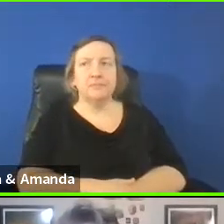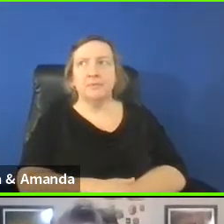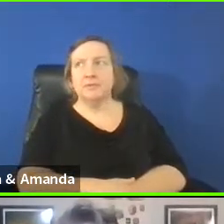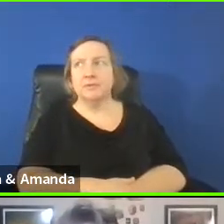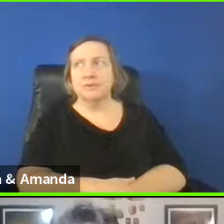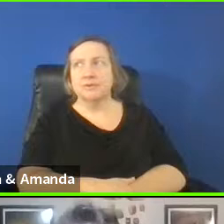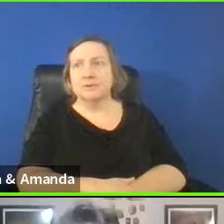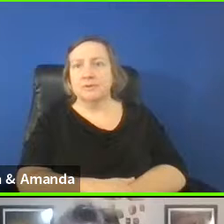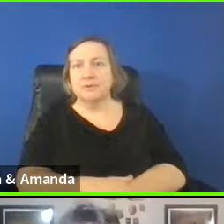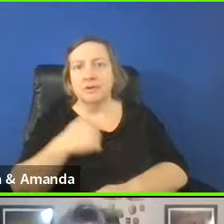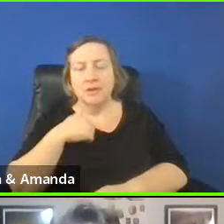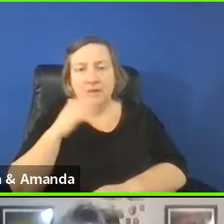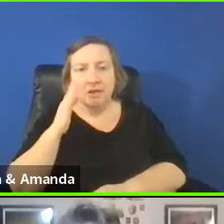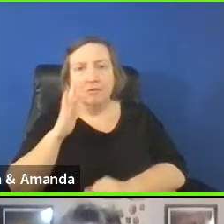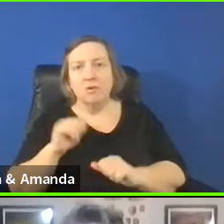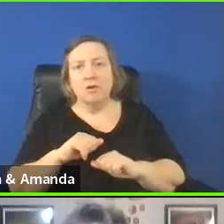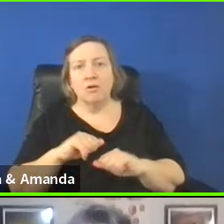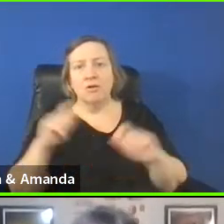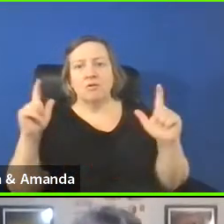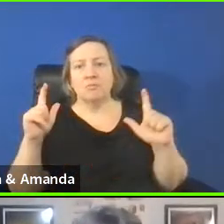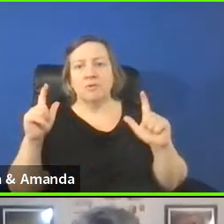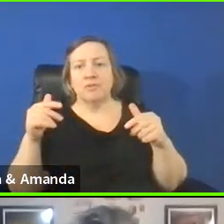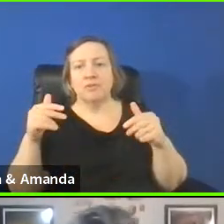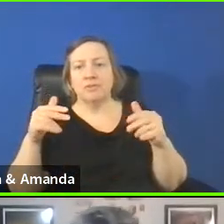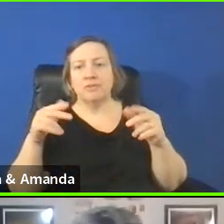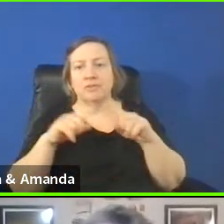I'll pull up the screen that gives those instructions though.